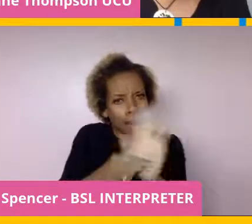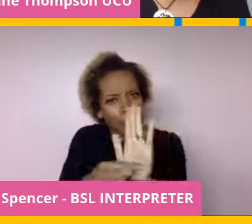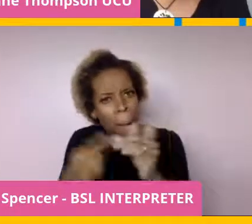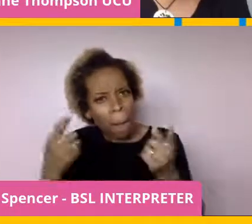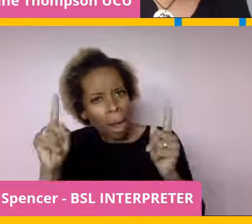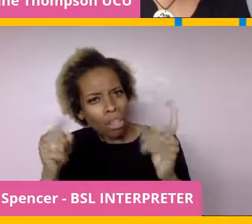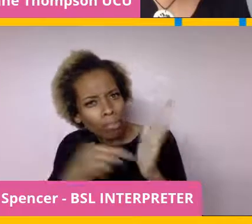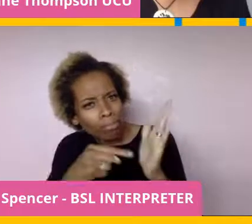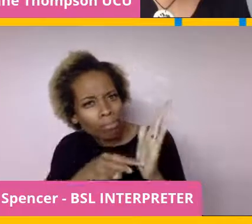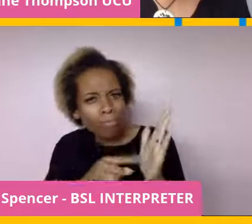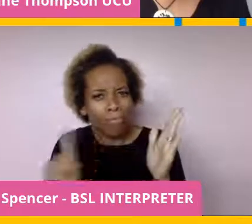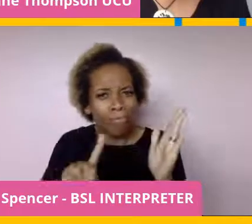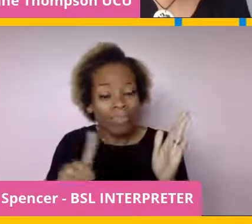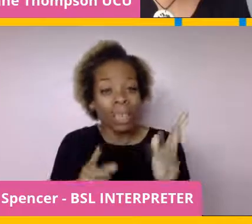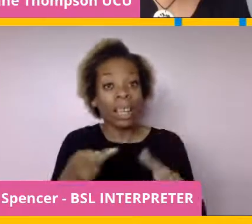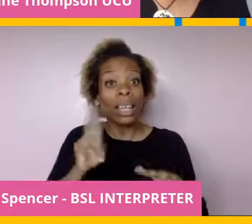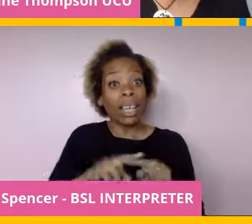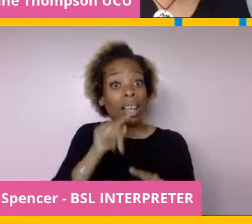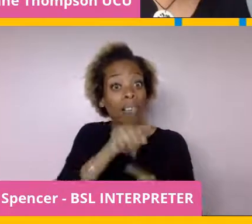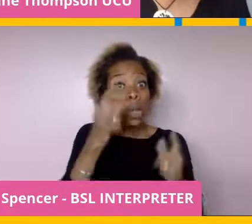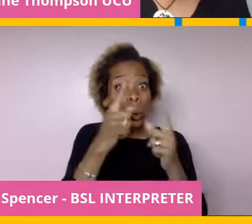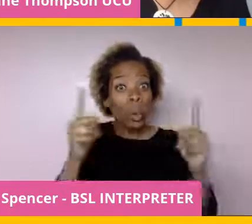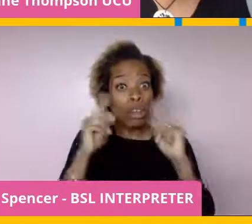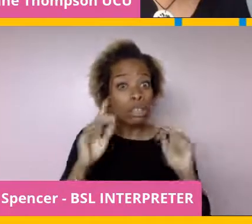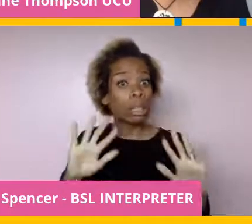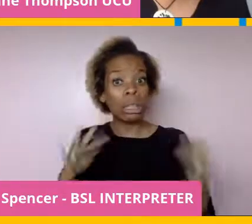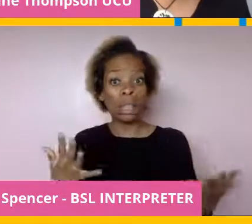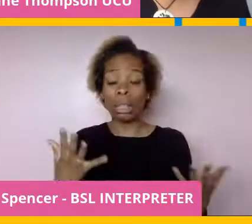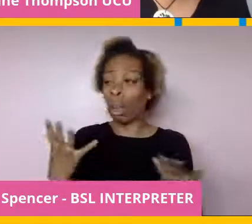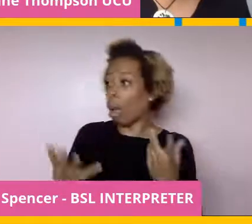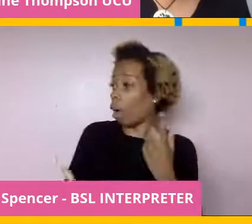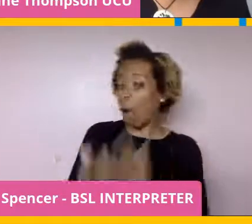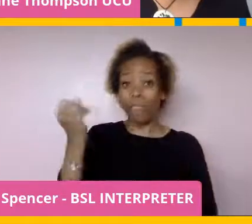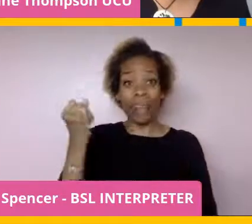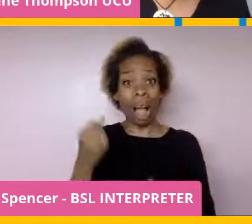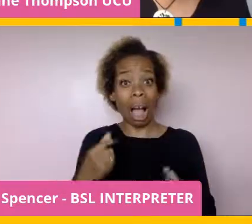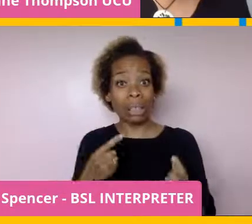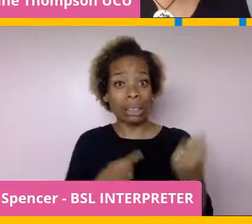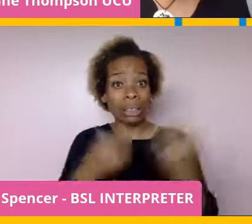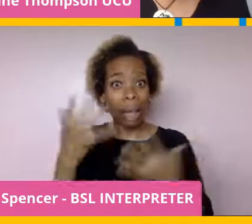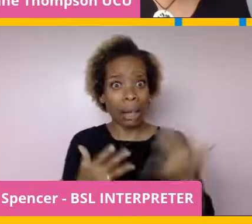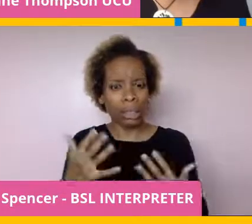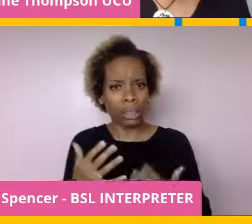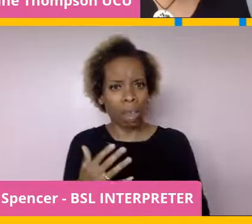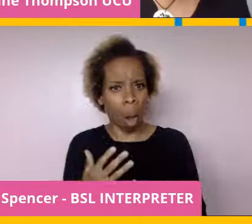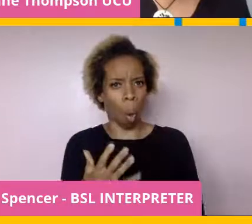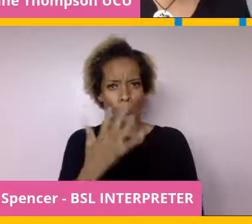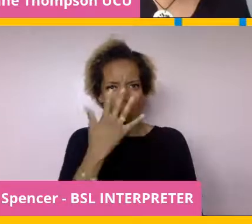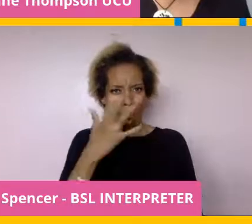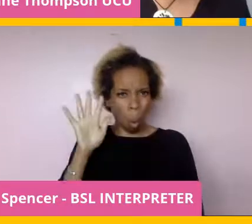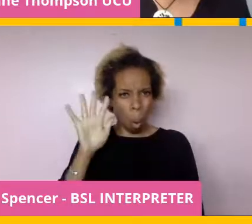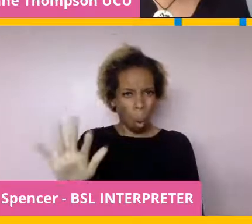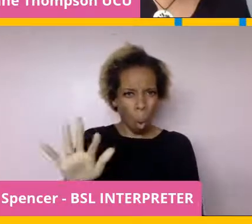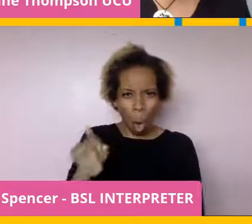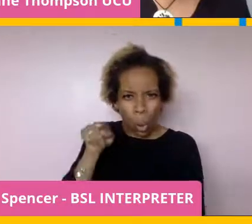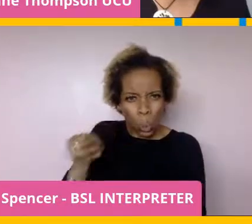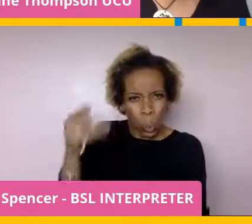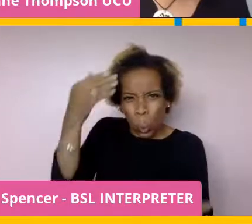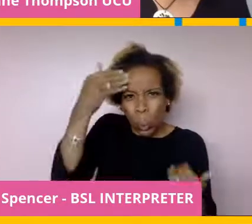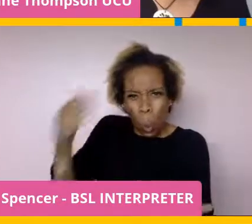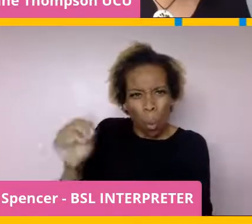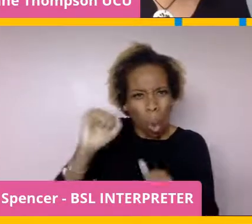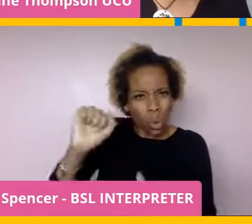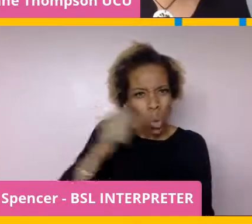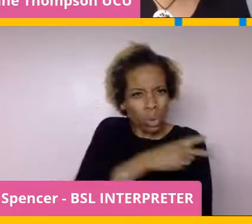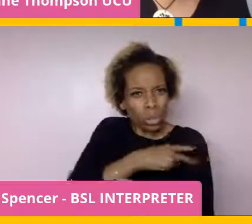then that is another support of pressure on them, because how disgraceful not to even be sure where they have people working for them. And it